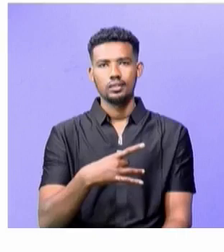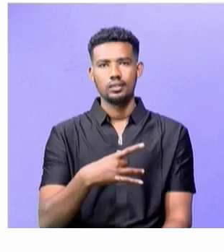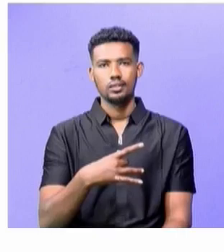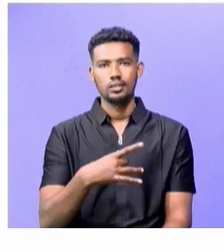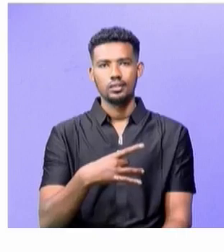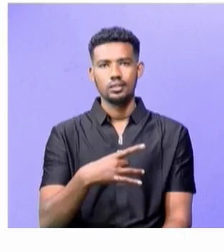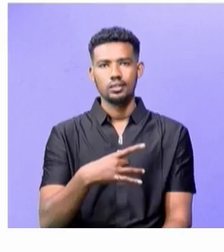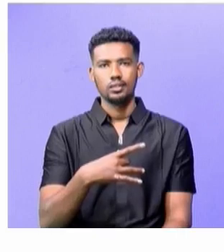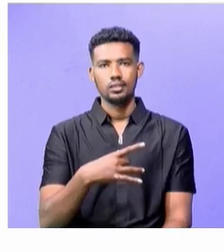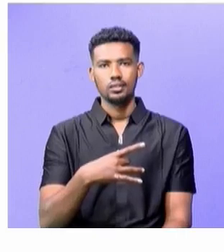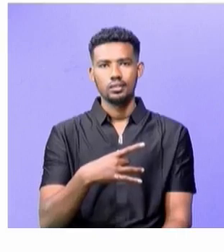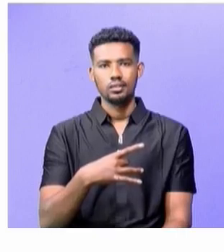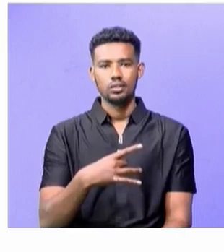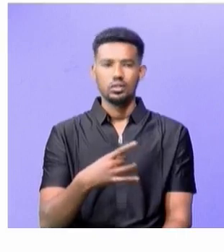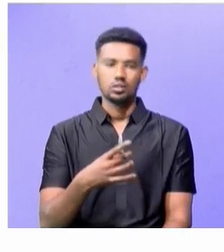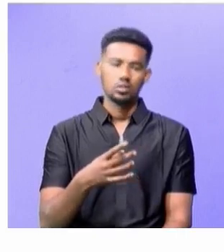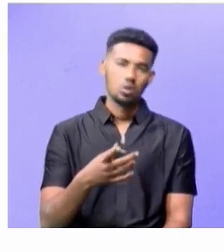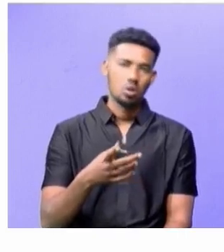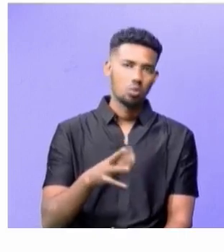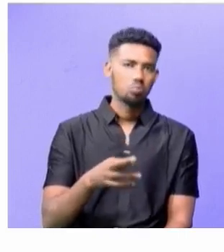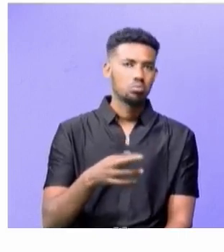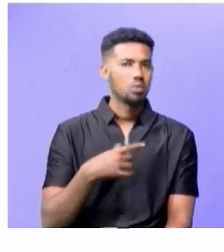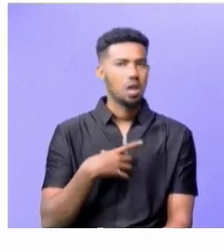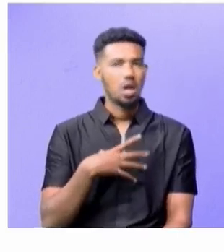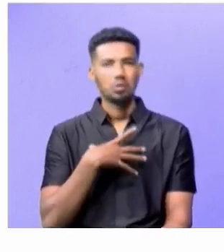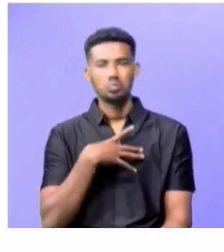2, I don't like.